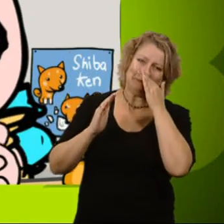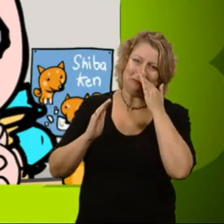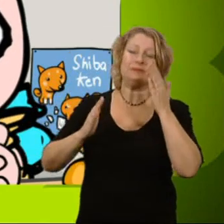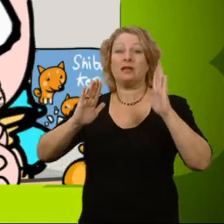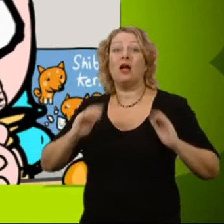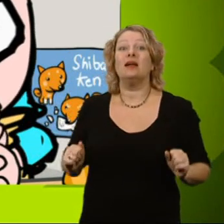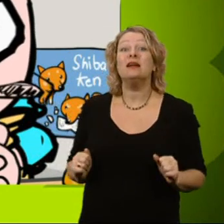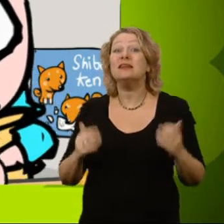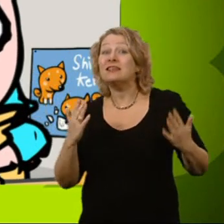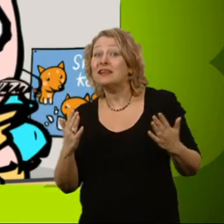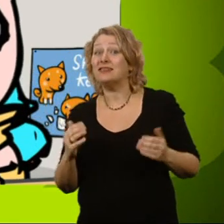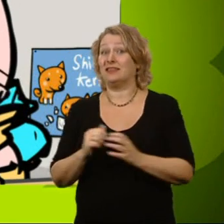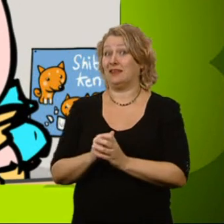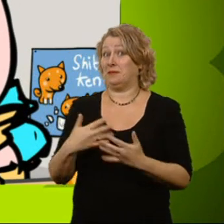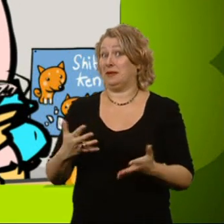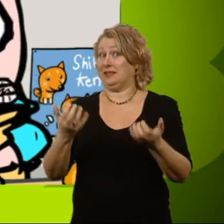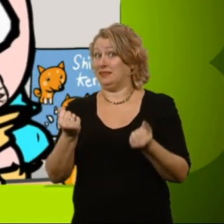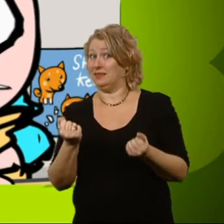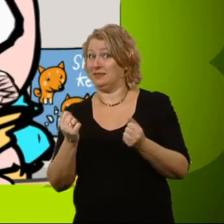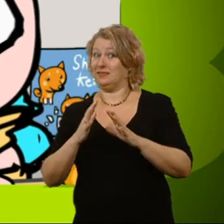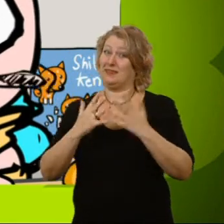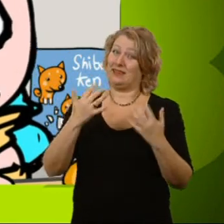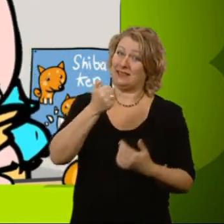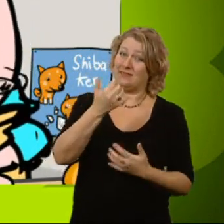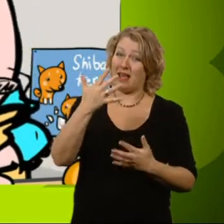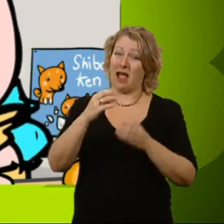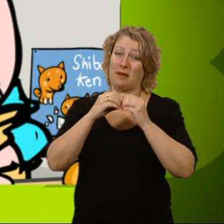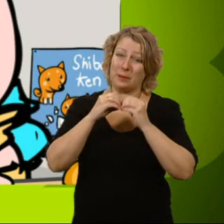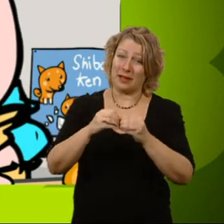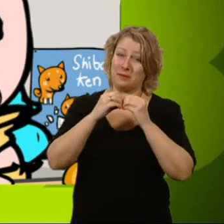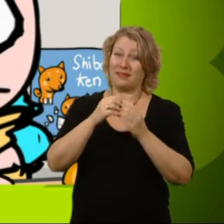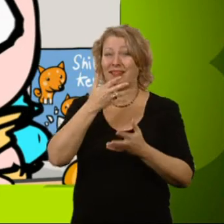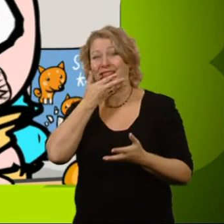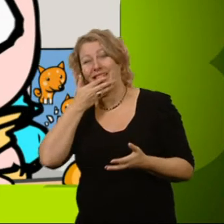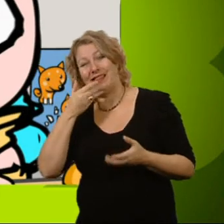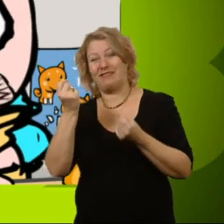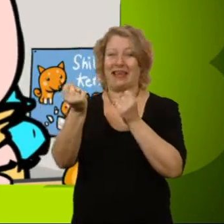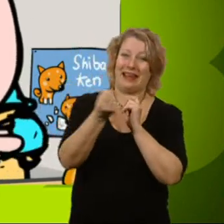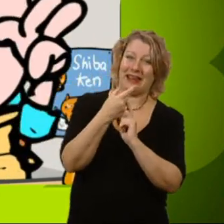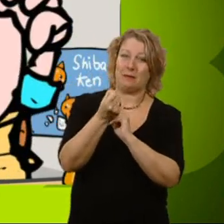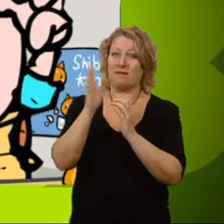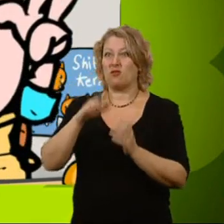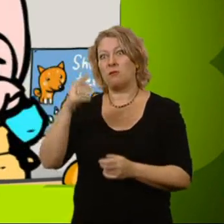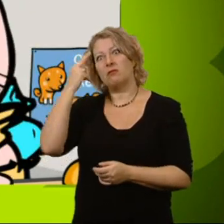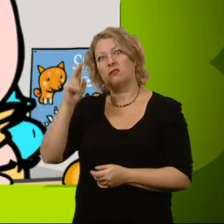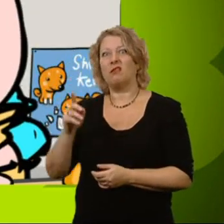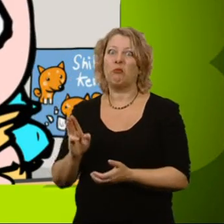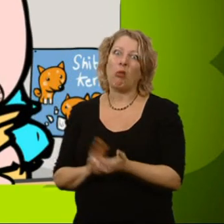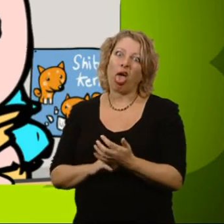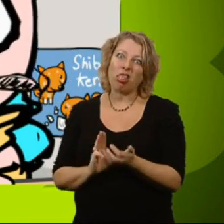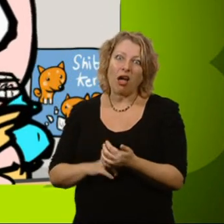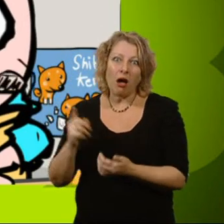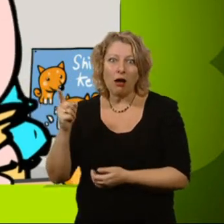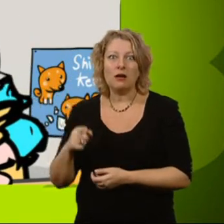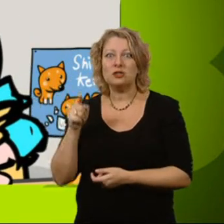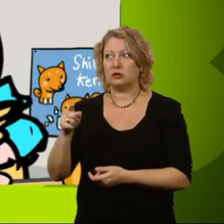Now then, we have received 65 billion flowery-smelling emails from a computer called Mother, and she demands that